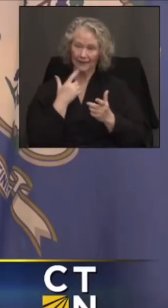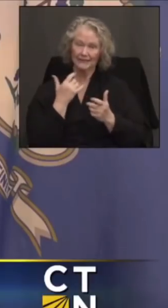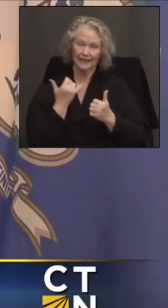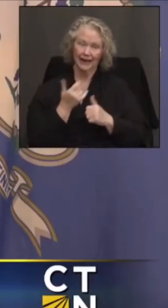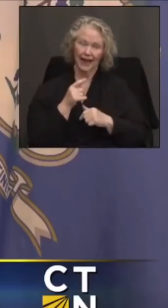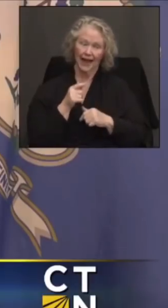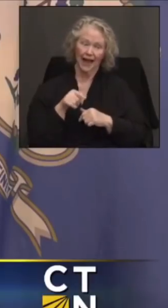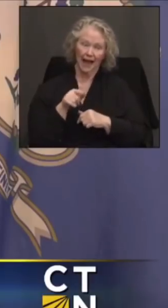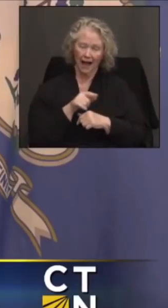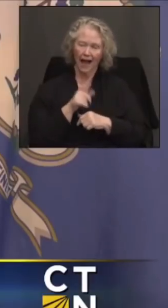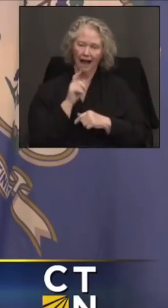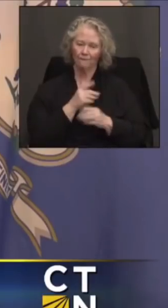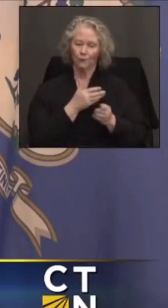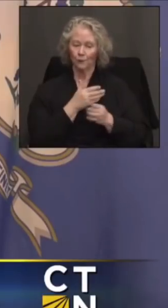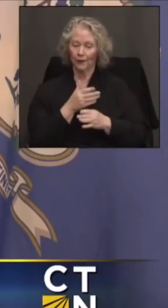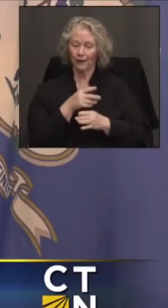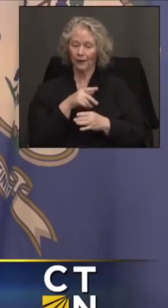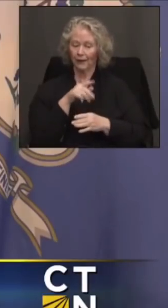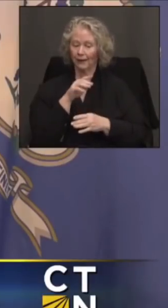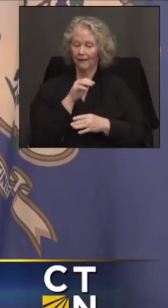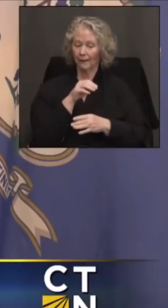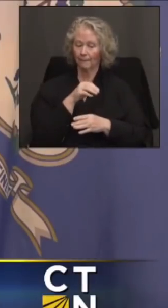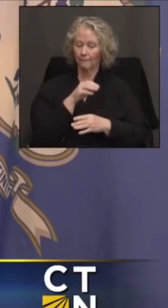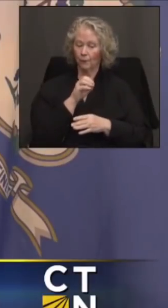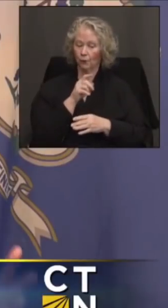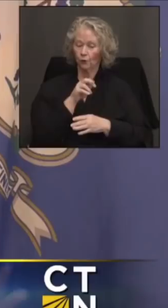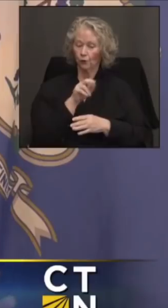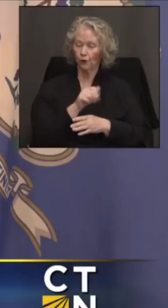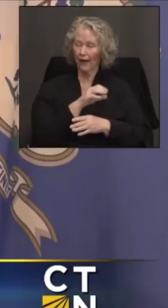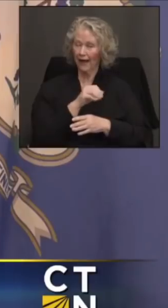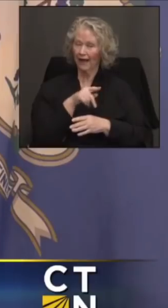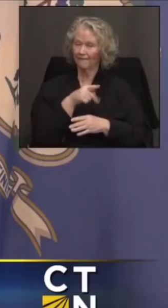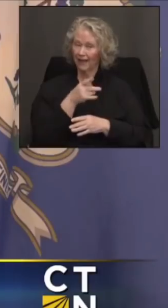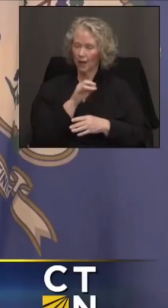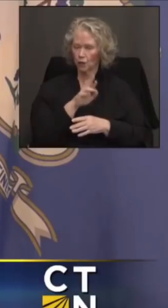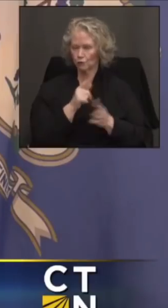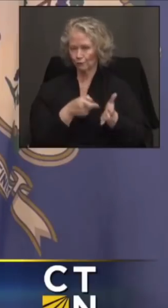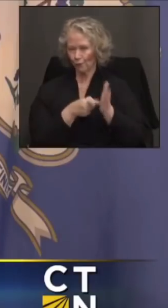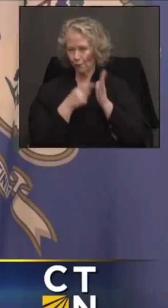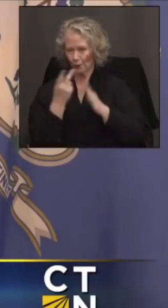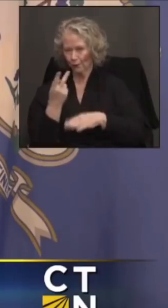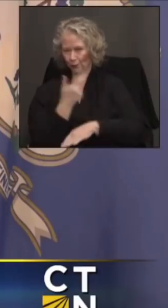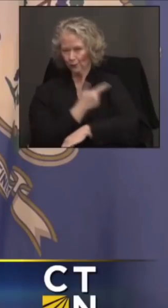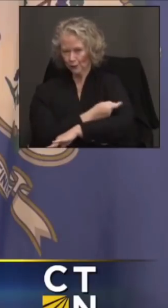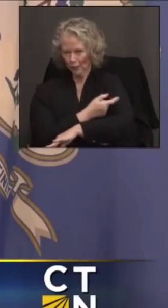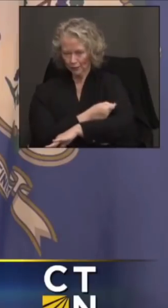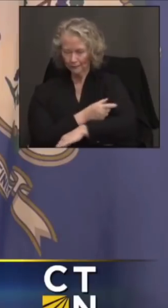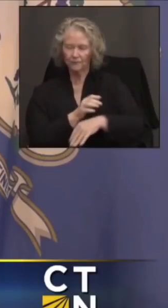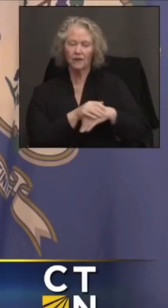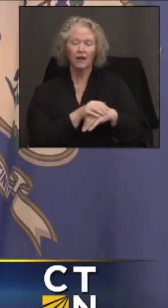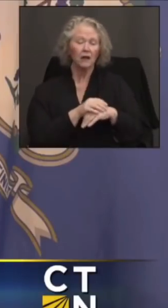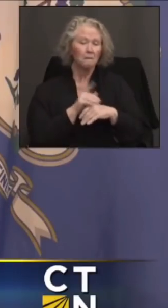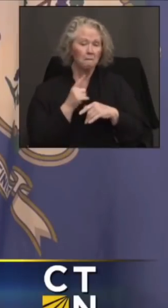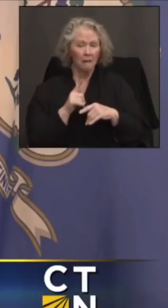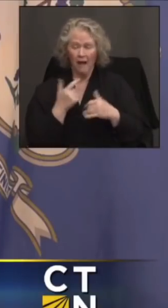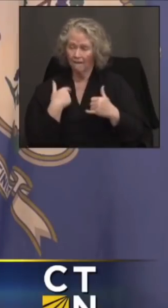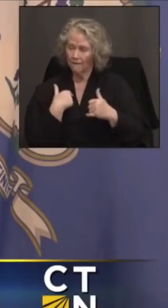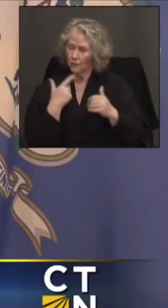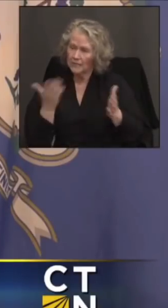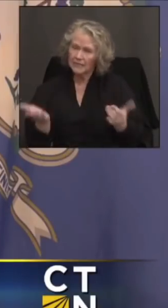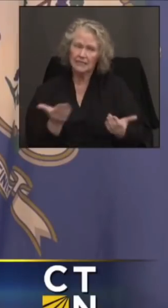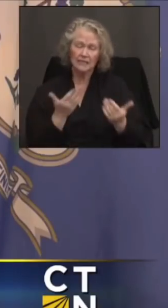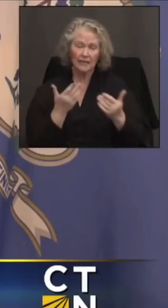the Pfizer and Moderna. But I think overall our broad numbers are getting there. If the young people continue to get vaccinated, we'll get to